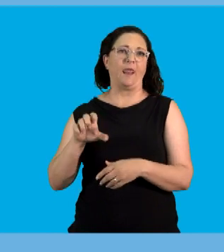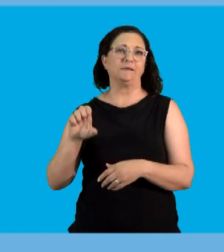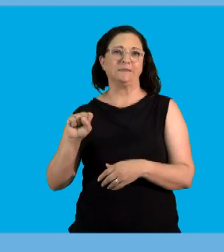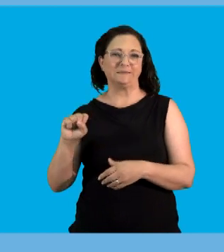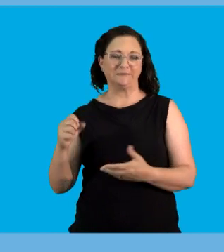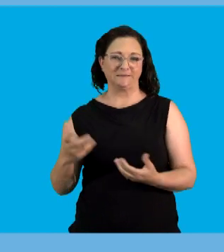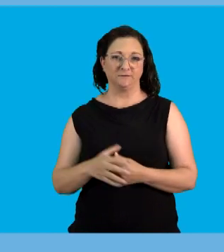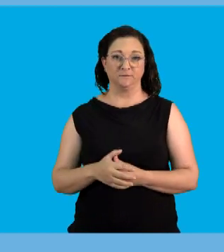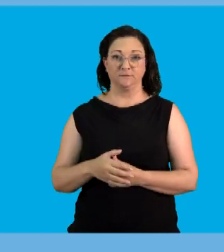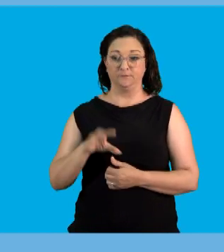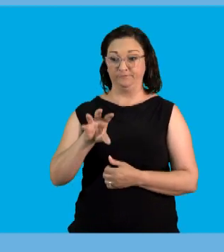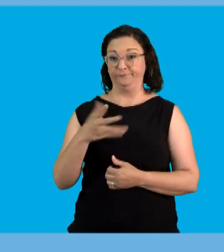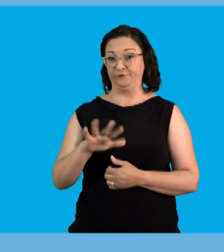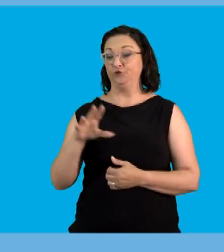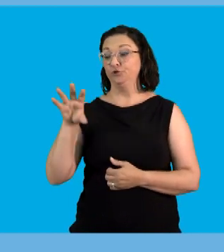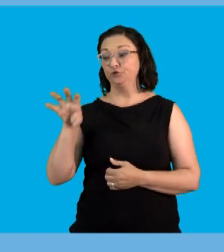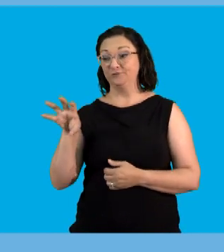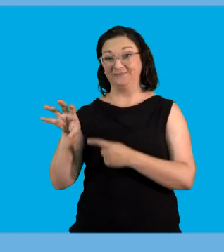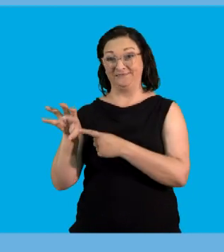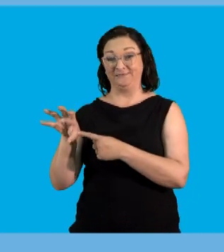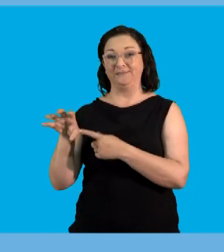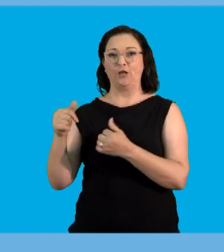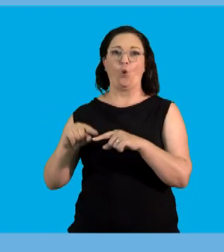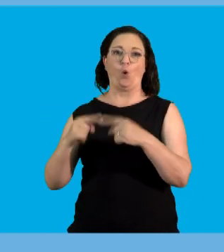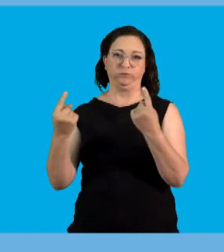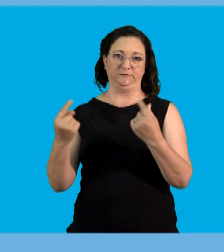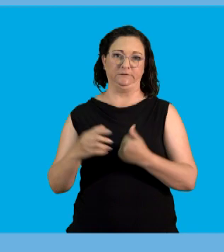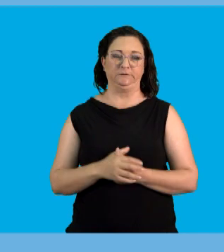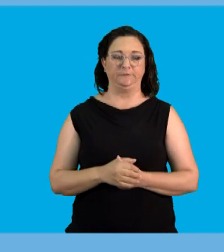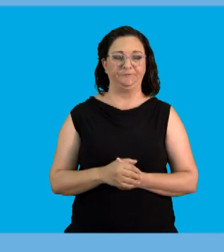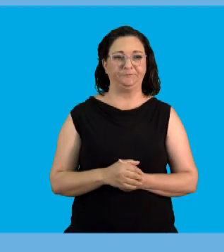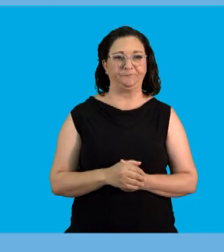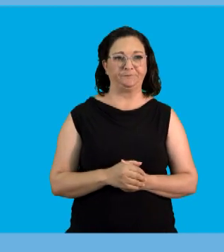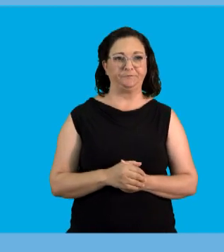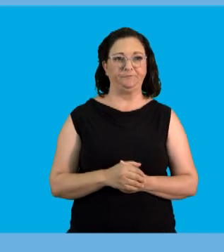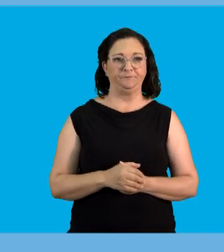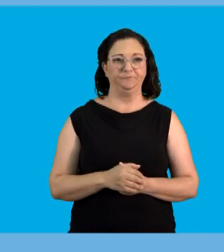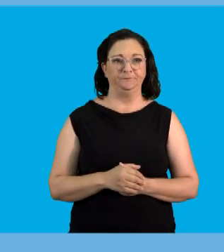Right? Now, when looking at picture number 2 is going to be the opposite of this.